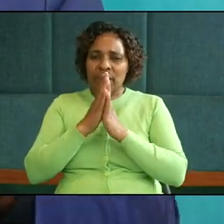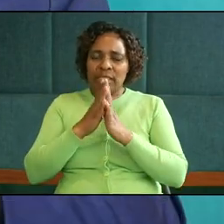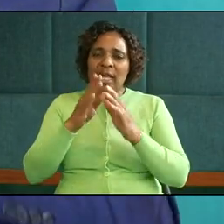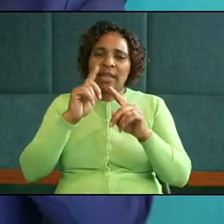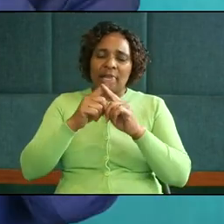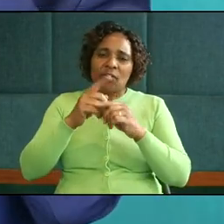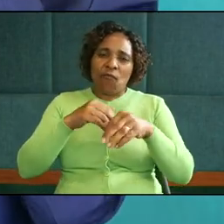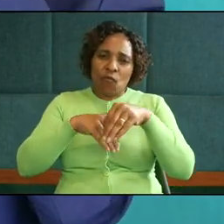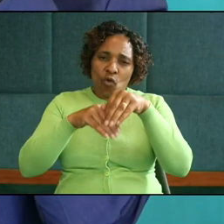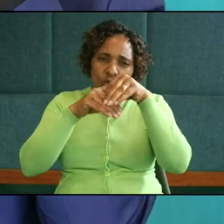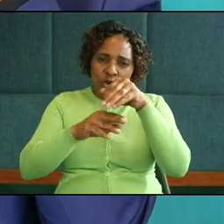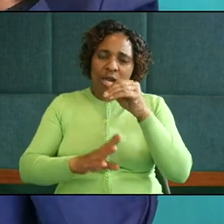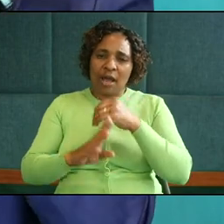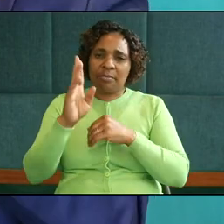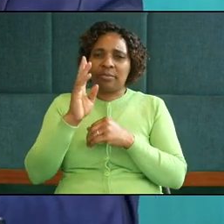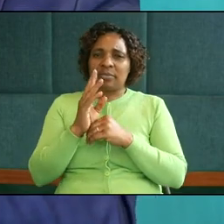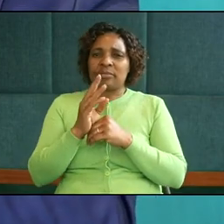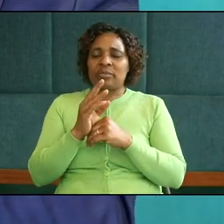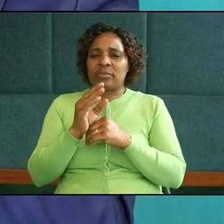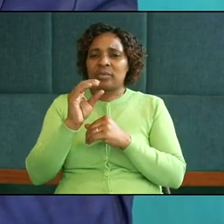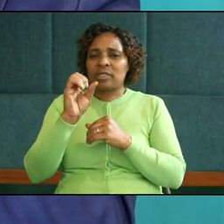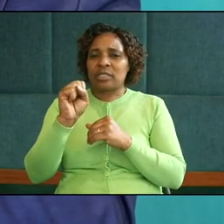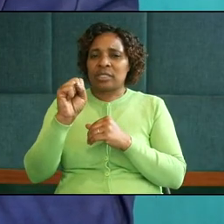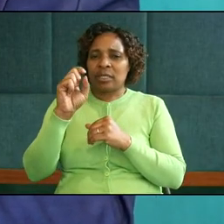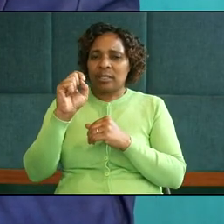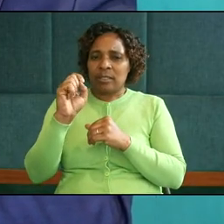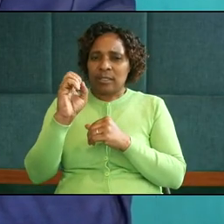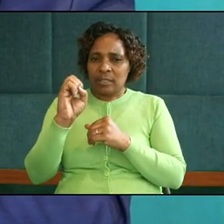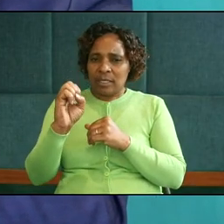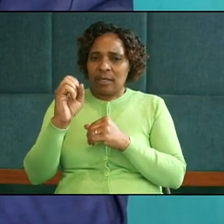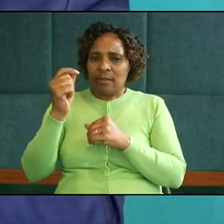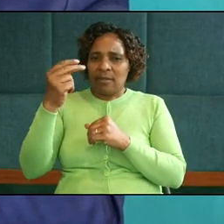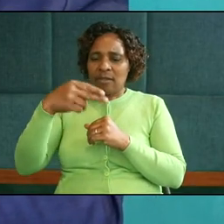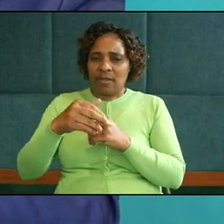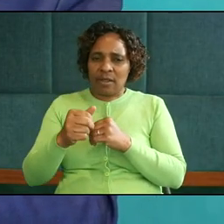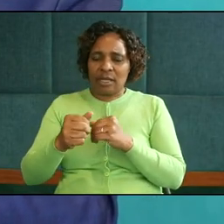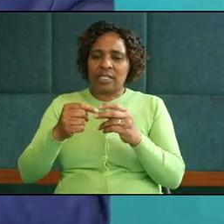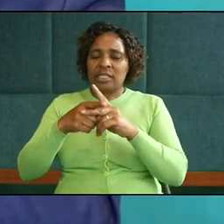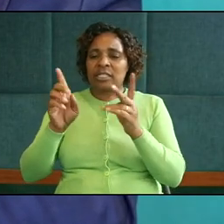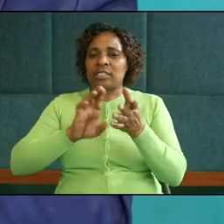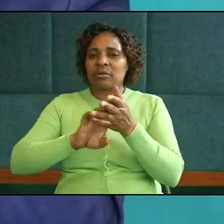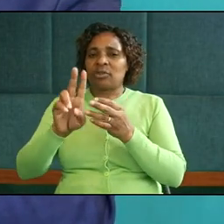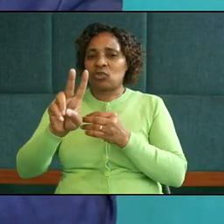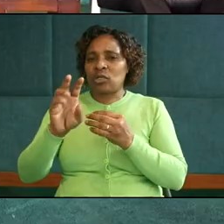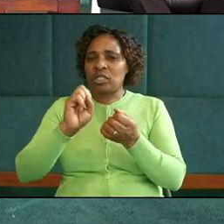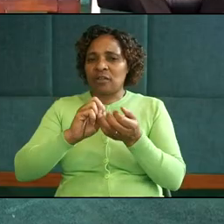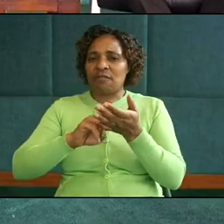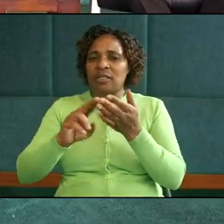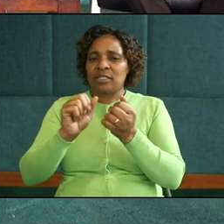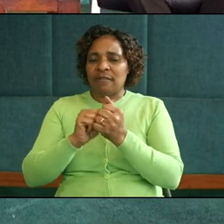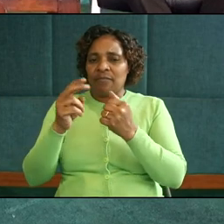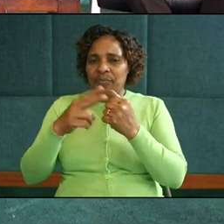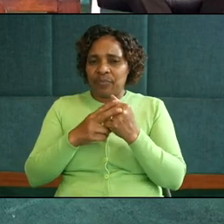up. Seth, if you can read for us the first verse, Genesis chapter 20, verse 17. Eh?